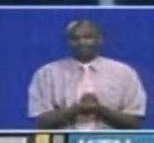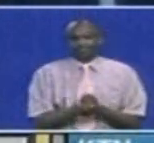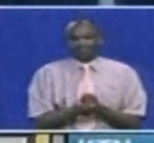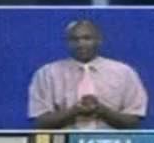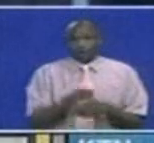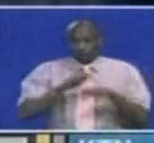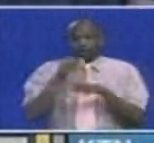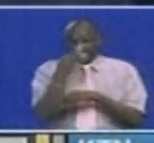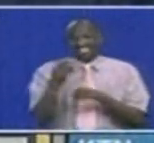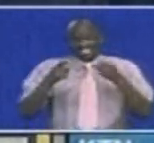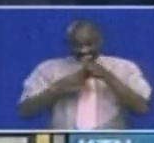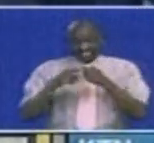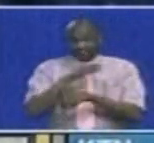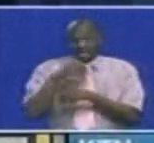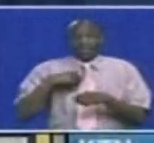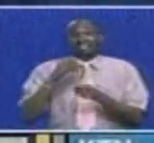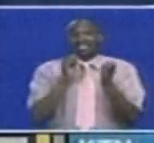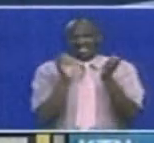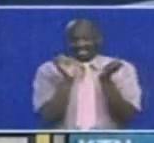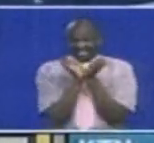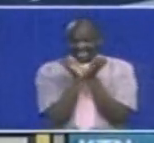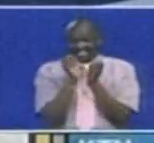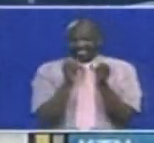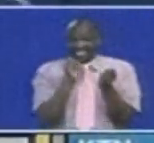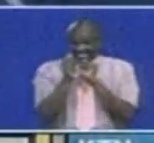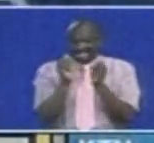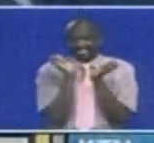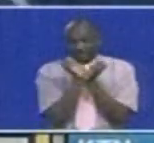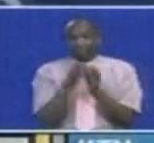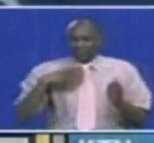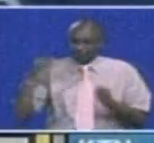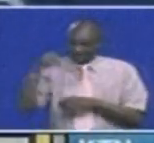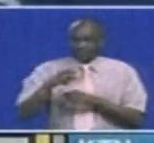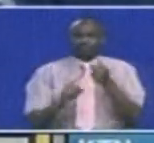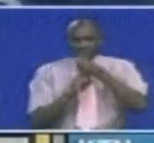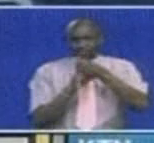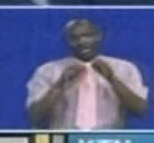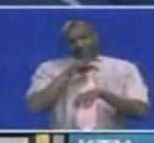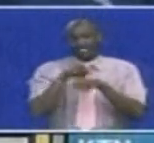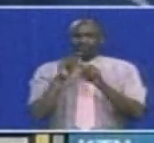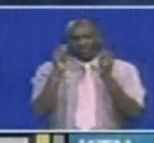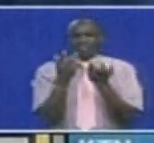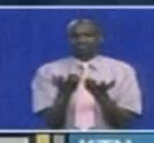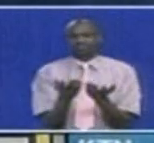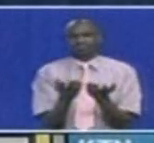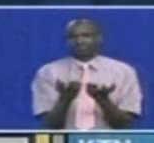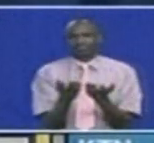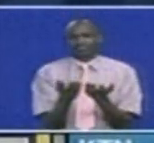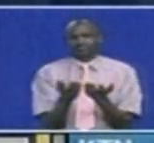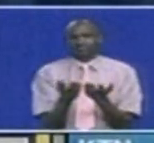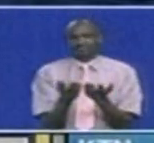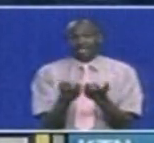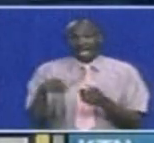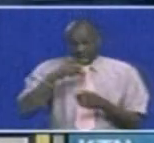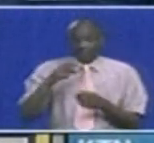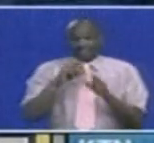On Wednesday, 6 o'clock at Kasarani, we want everybody to come and support our national team. Our team is in camp. Our team